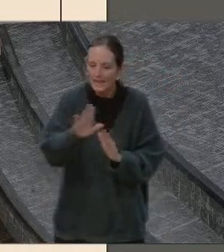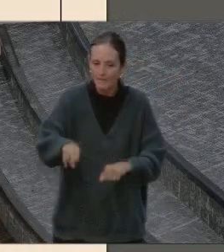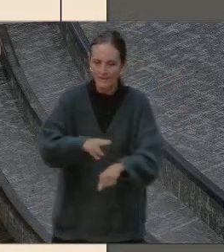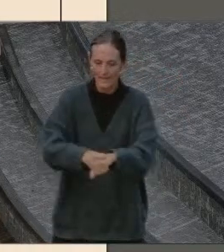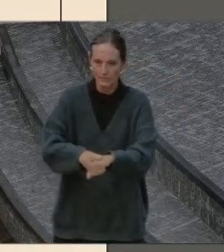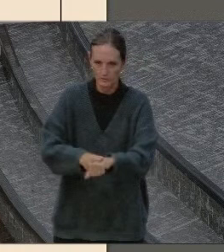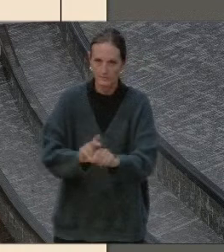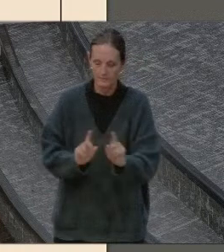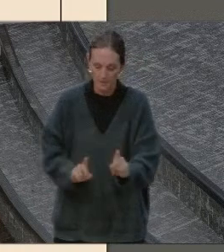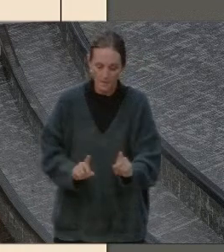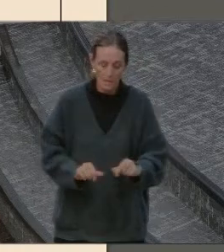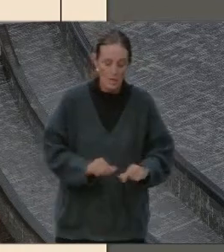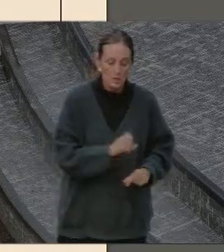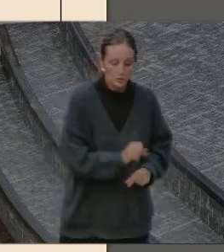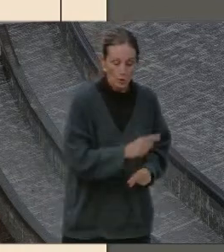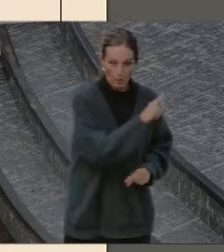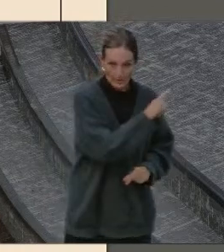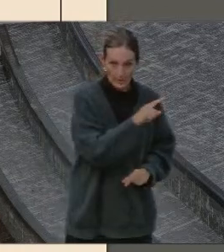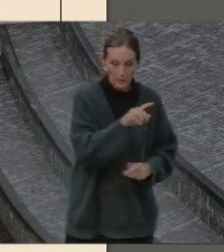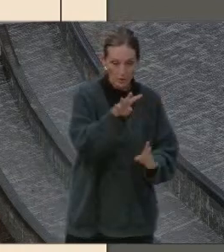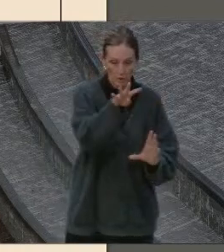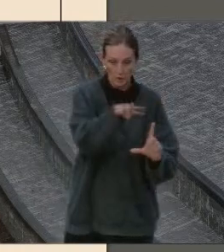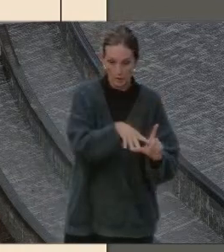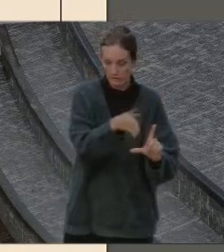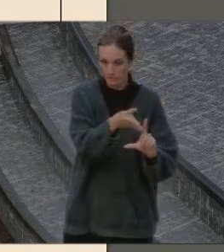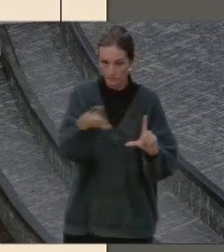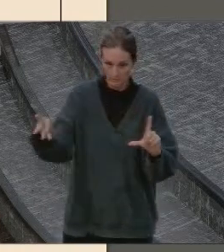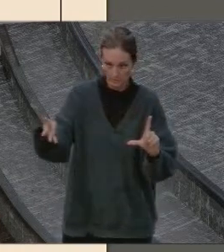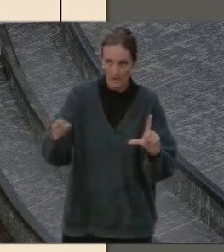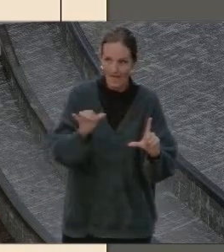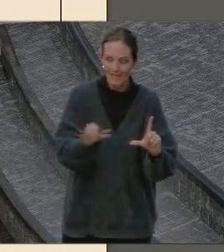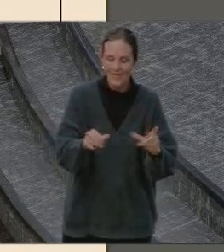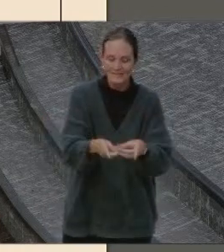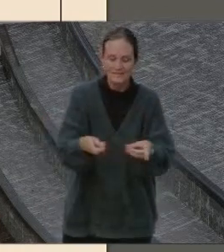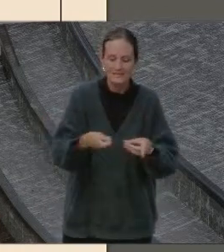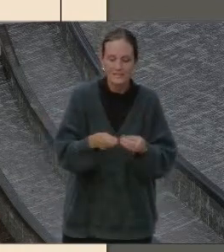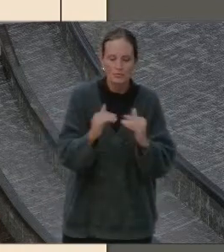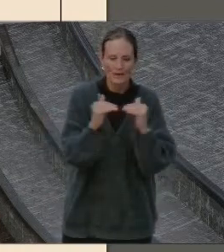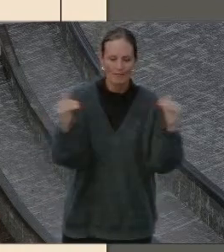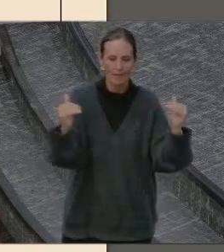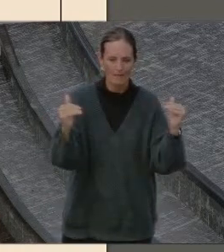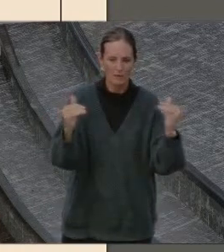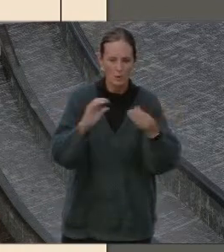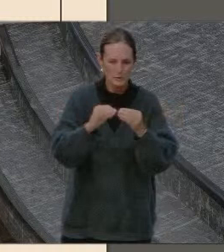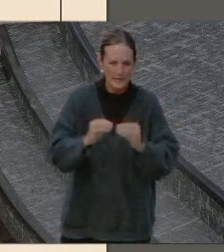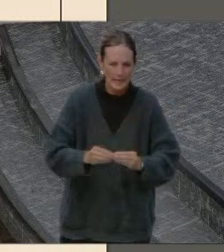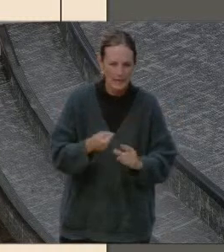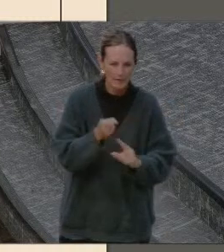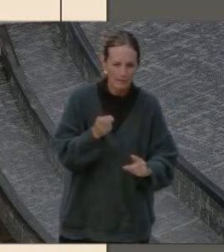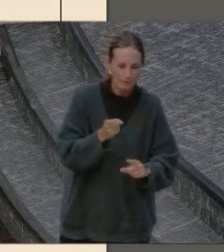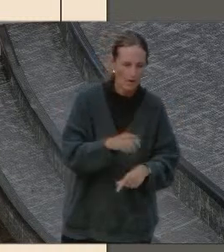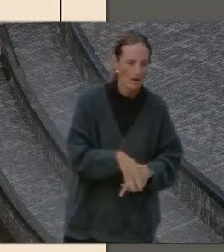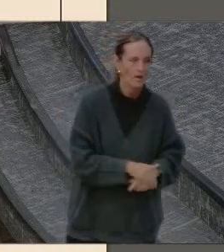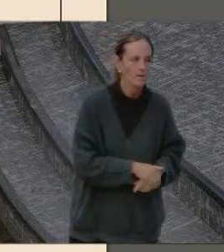context. Here I am using district level data from 2011-12 through to